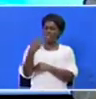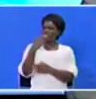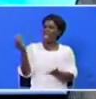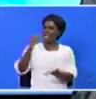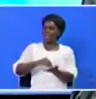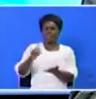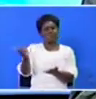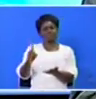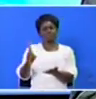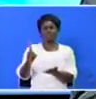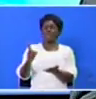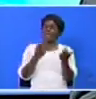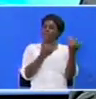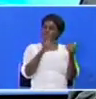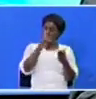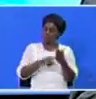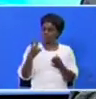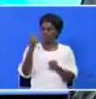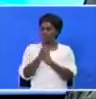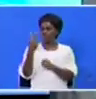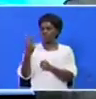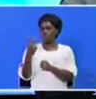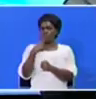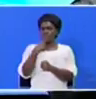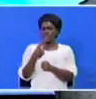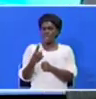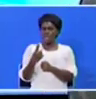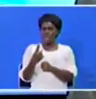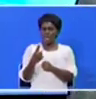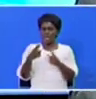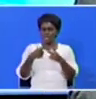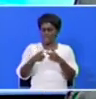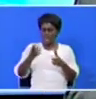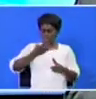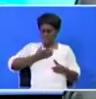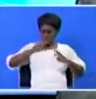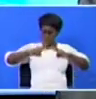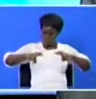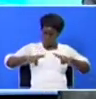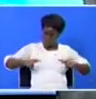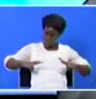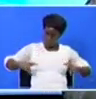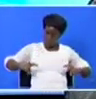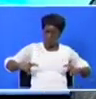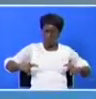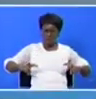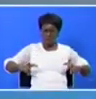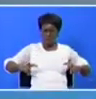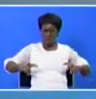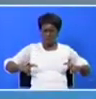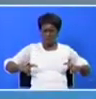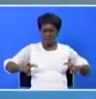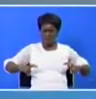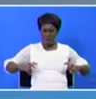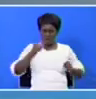said. Our expectation is they are going to do two things. One, to say we have commenced our own investigation to the extent to which our staff may have been